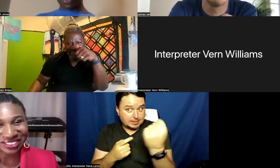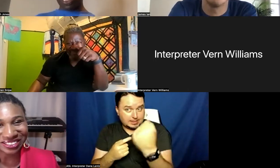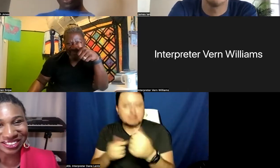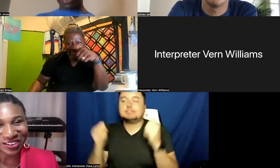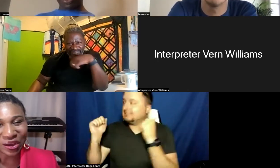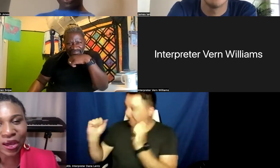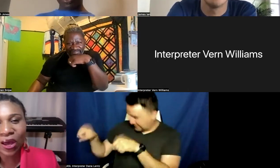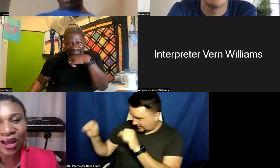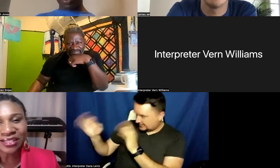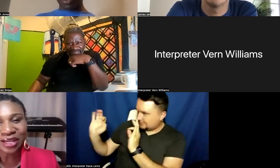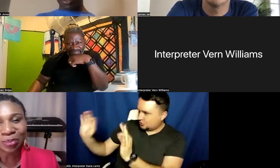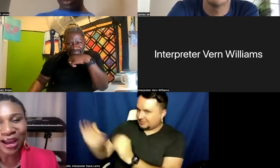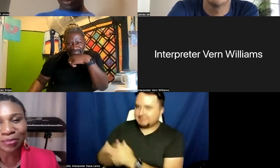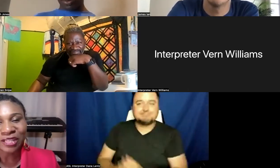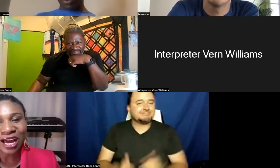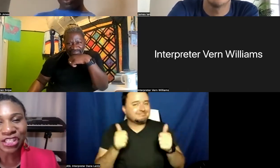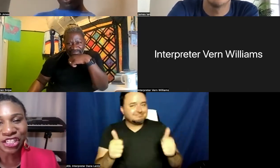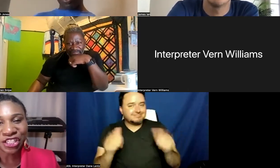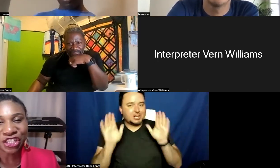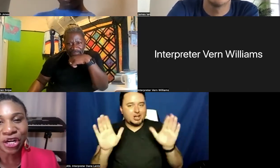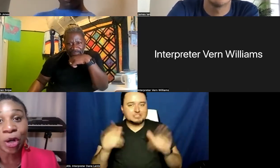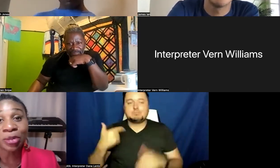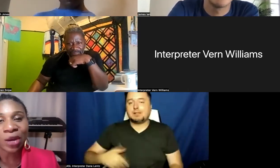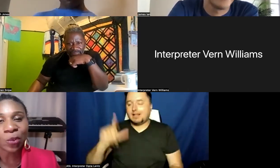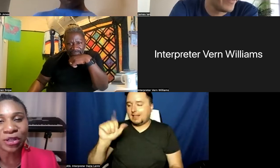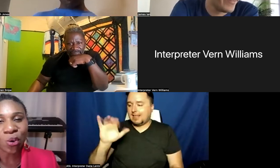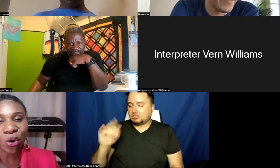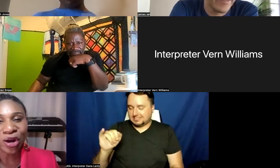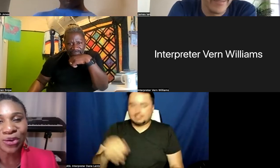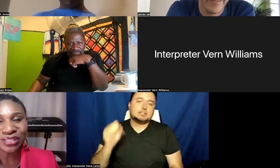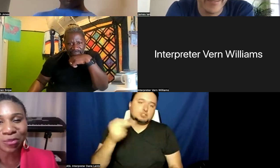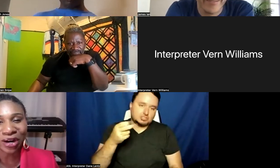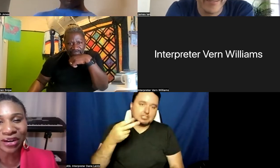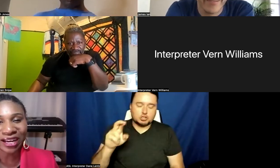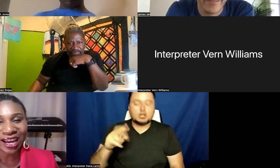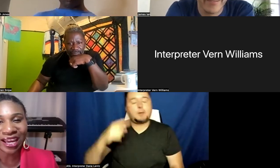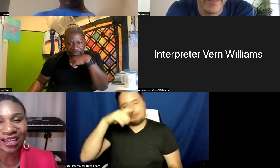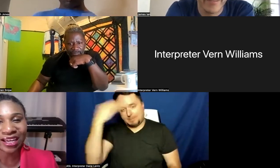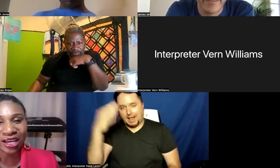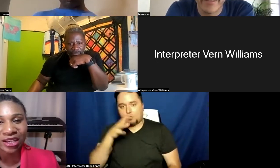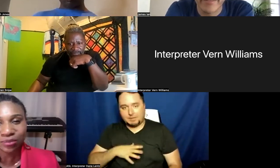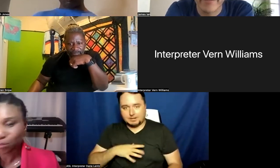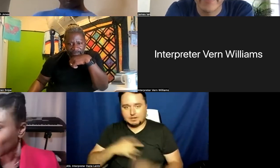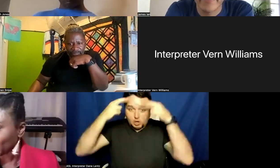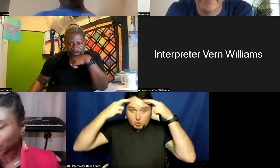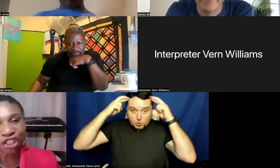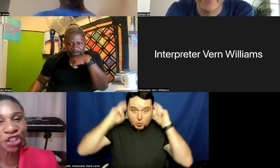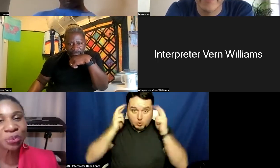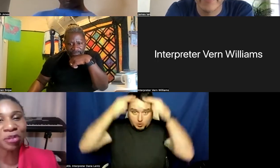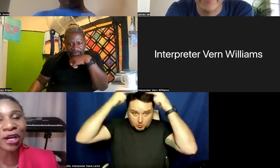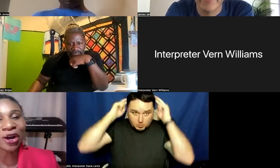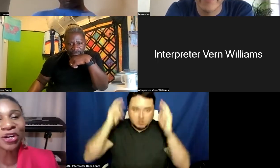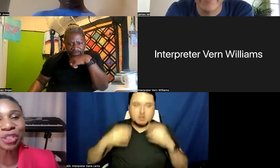Yes, perfect. Awesome. I'm Lachi, she, her, Black woman cornrows. I'm wearing a